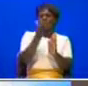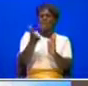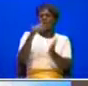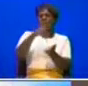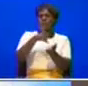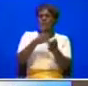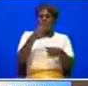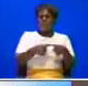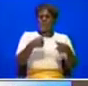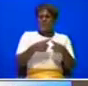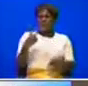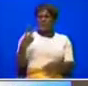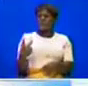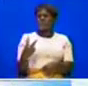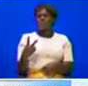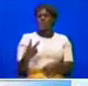next 2 years or so.